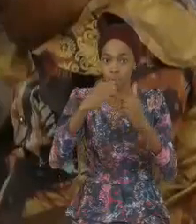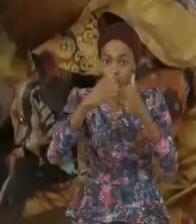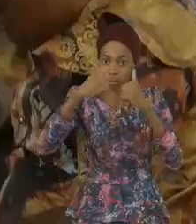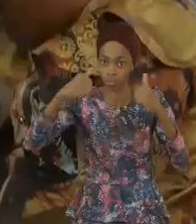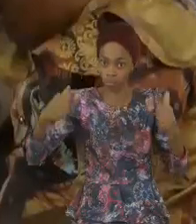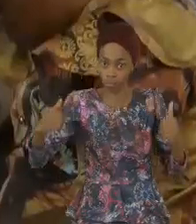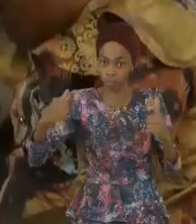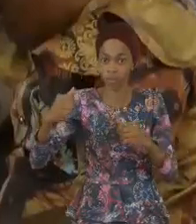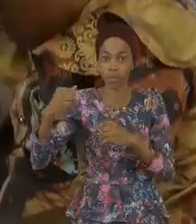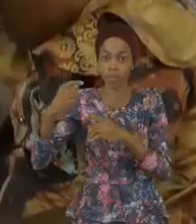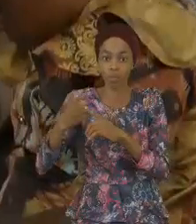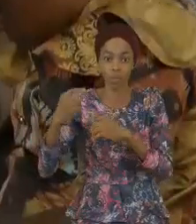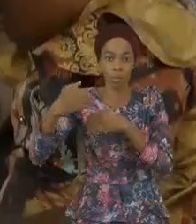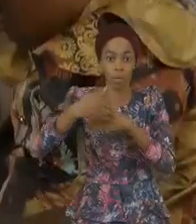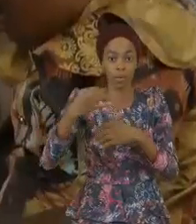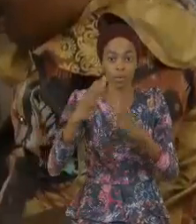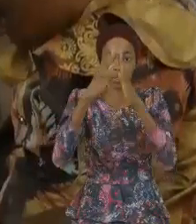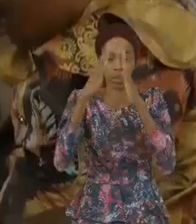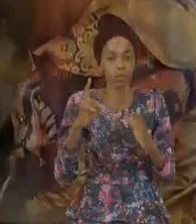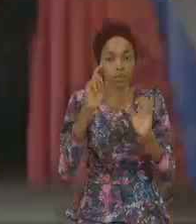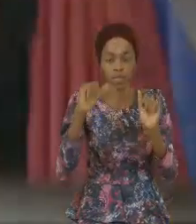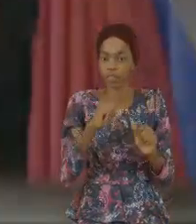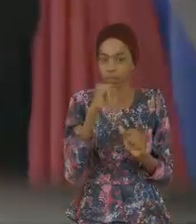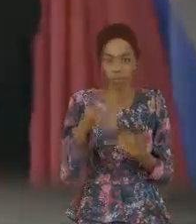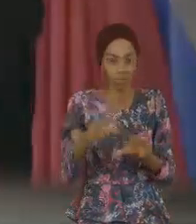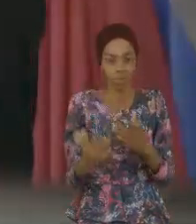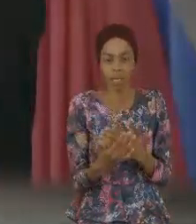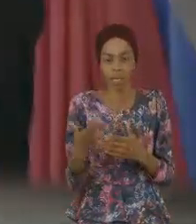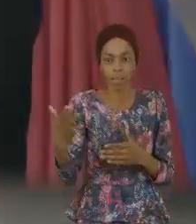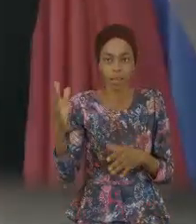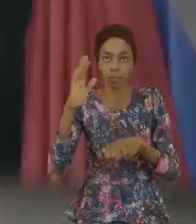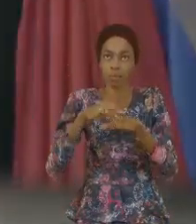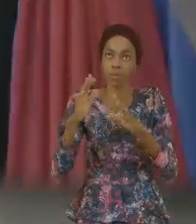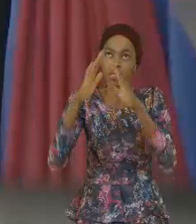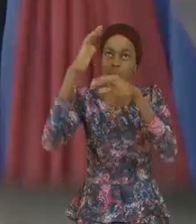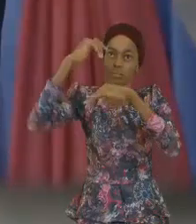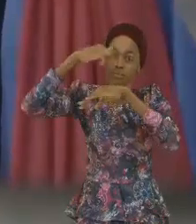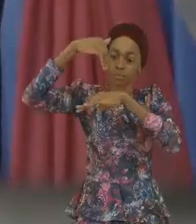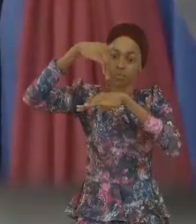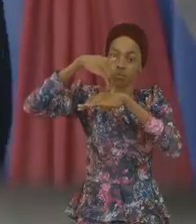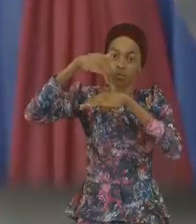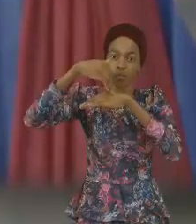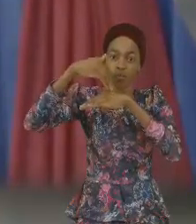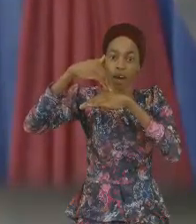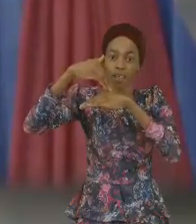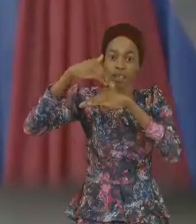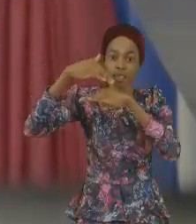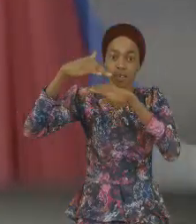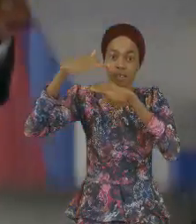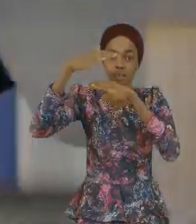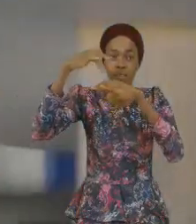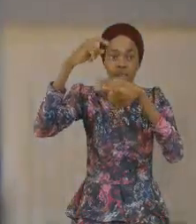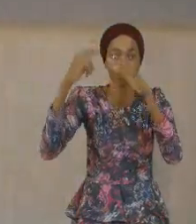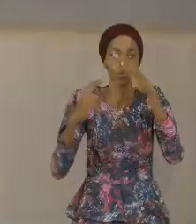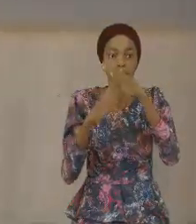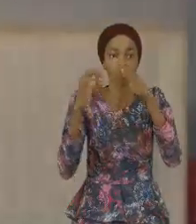the house. You cannot do anything on the roof except you depart from the dungeon.